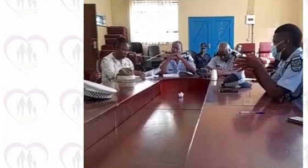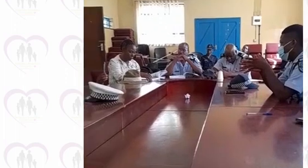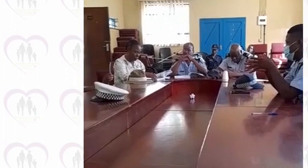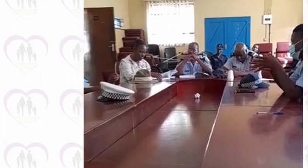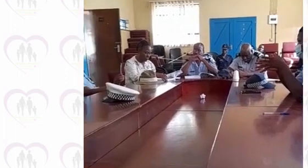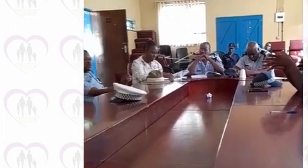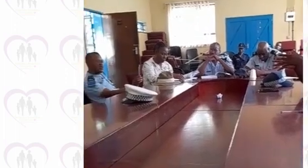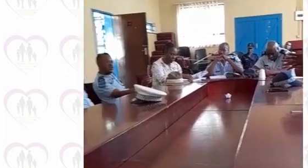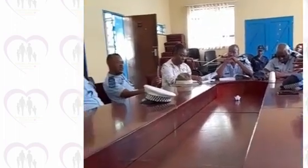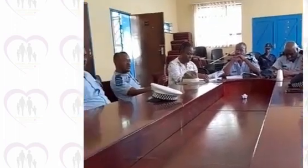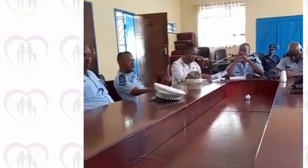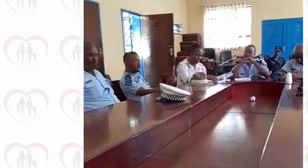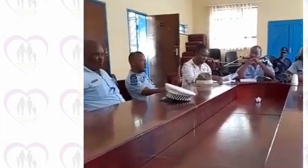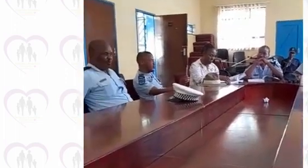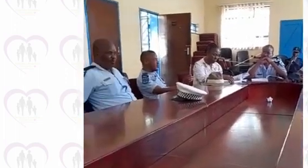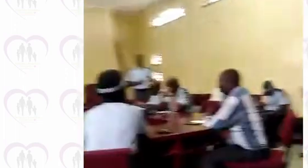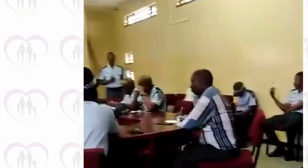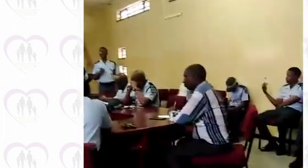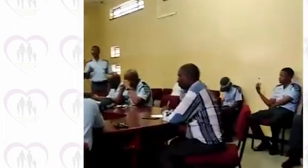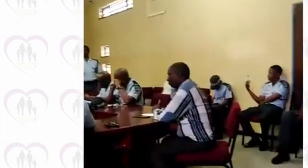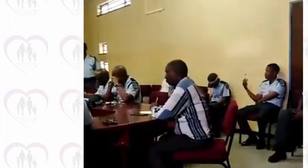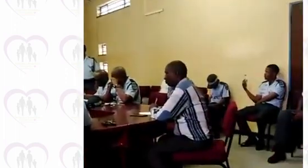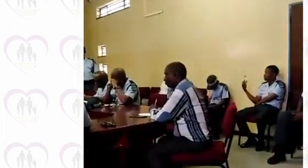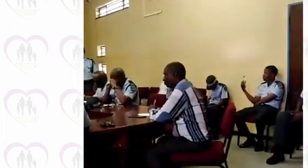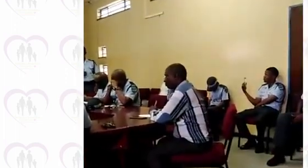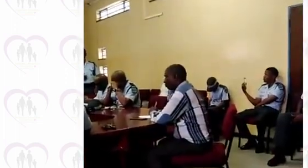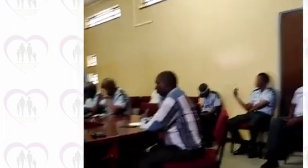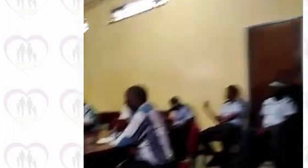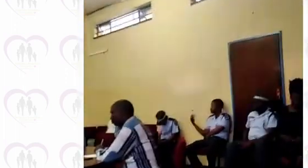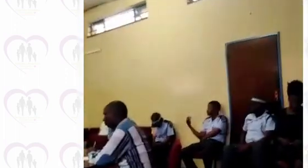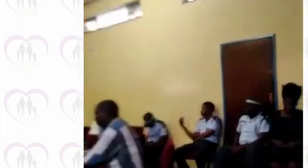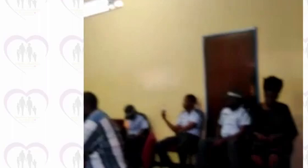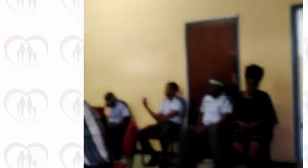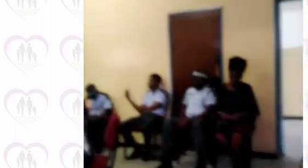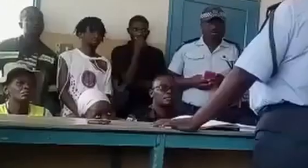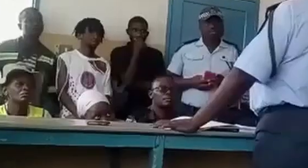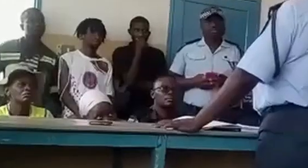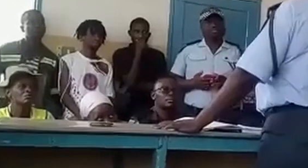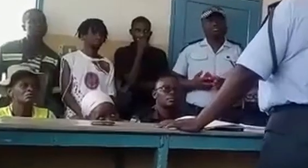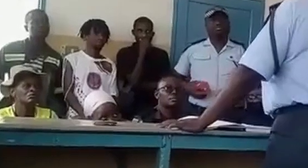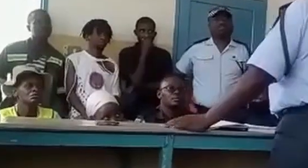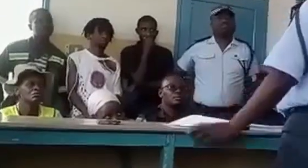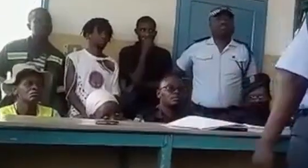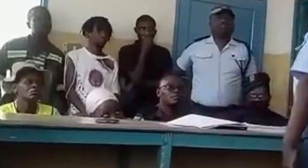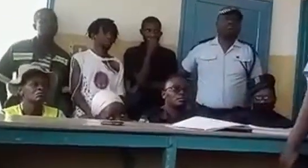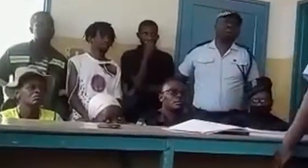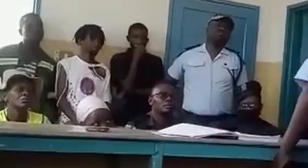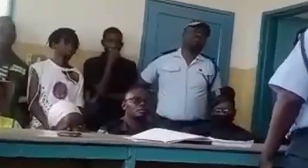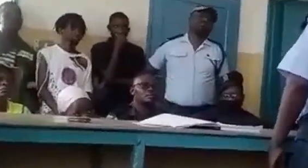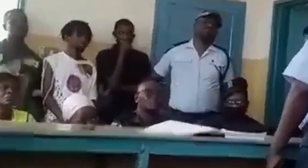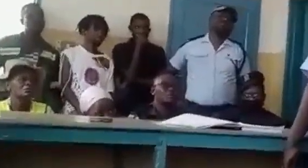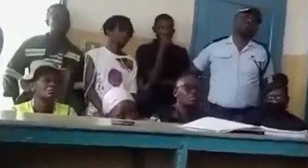These 53 officers then took what they learned and shared it with their colleagues in every police station in Francis Town in a group every day. But